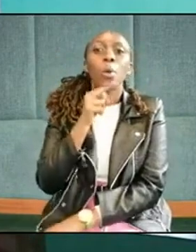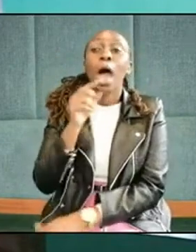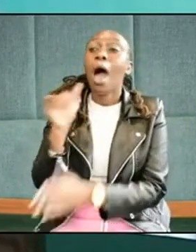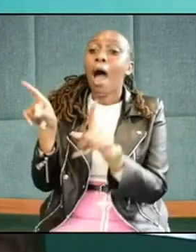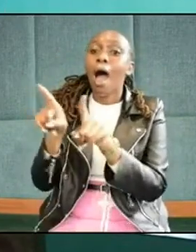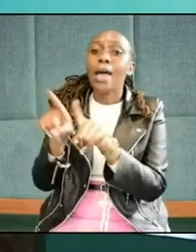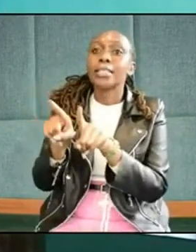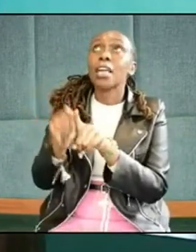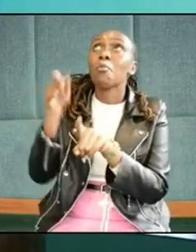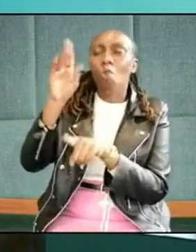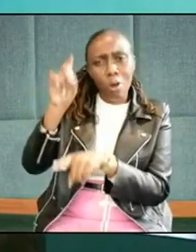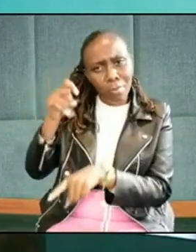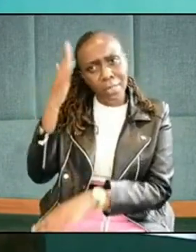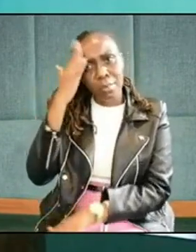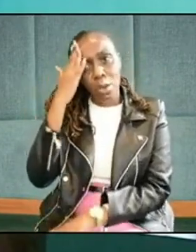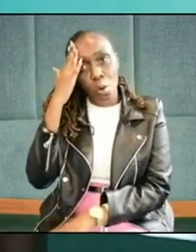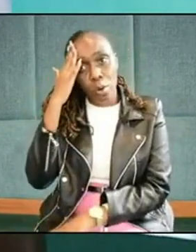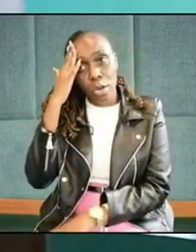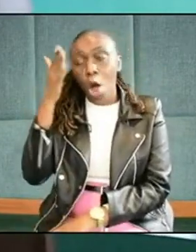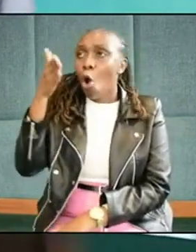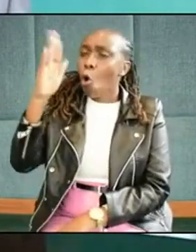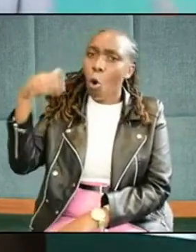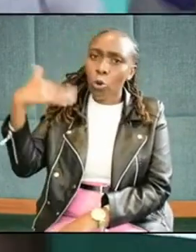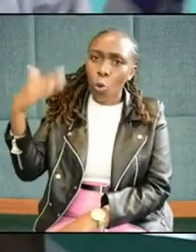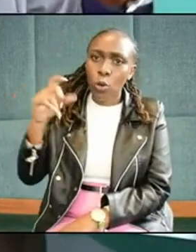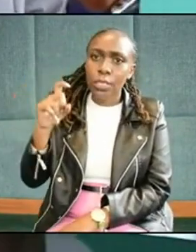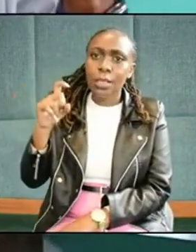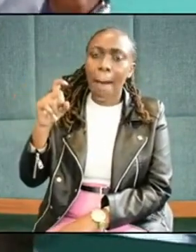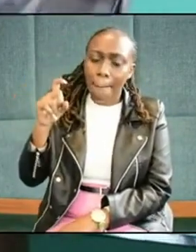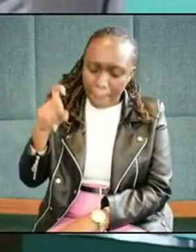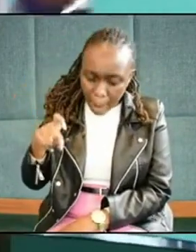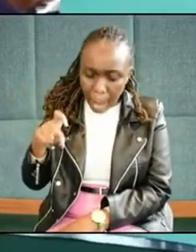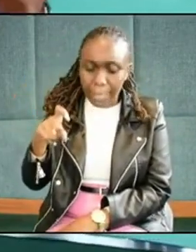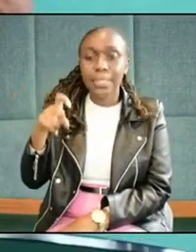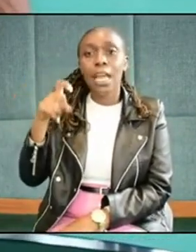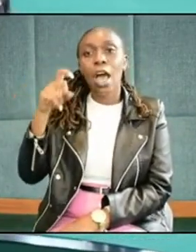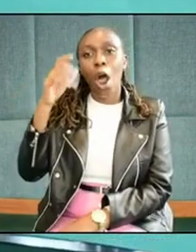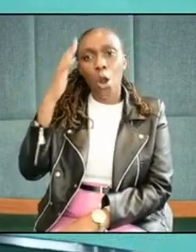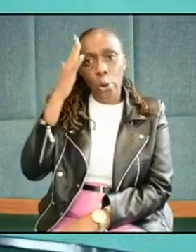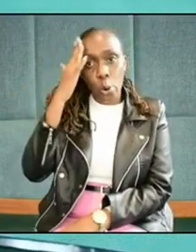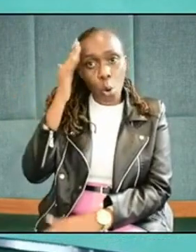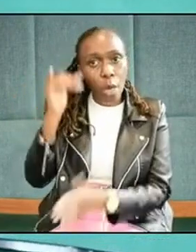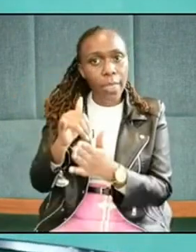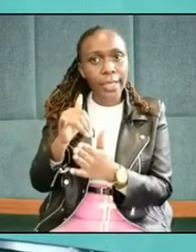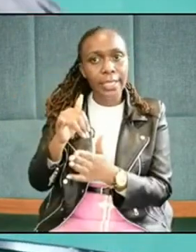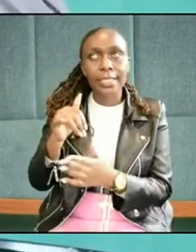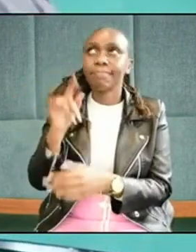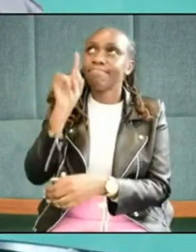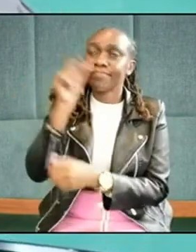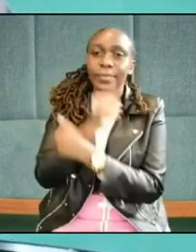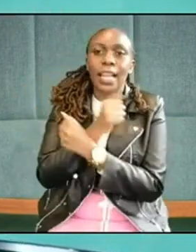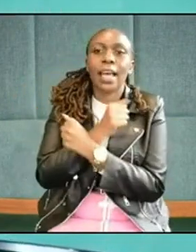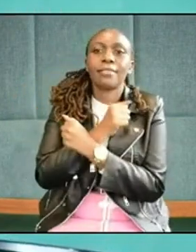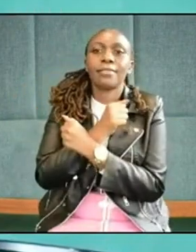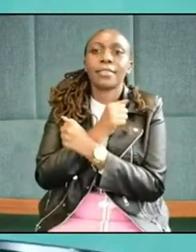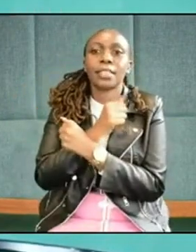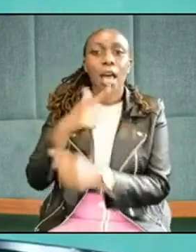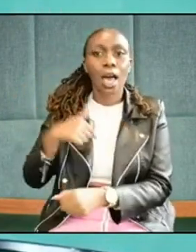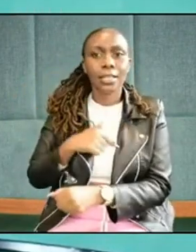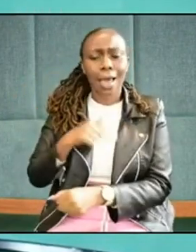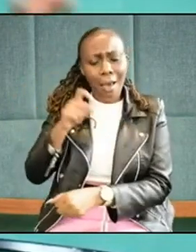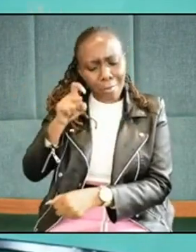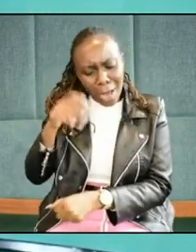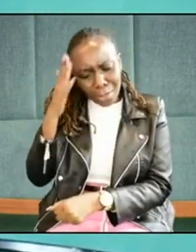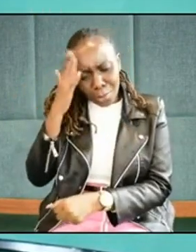wants to be known. Hallelujah. God always wants us to know that he loves us. He always wants us to